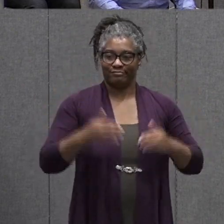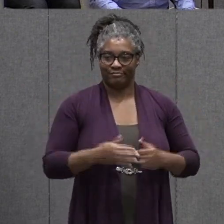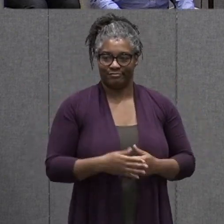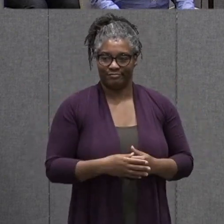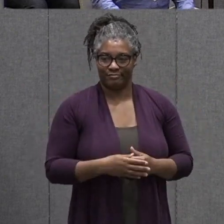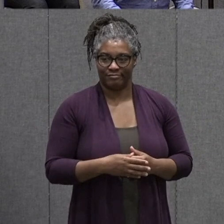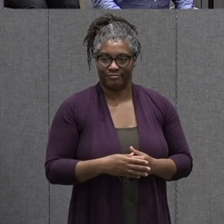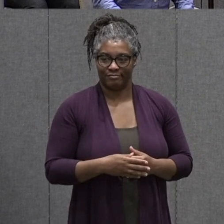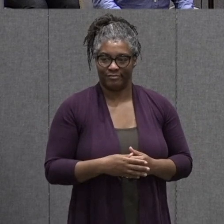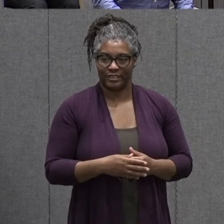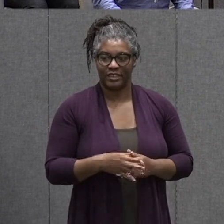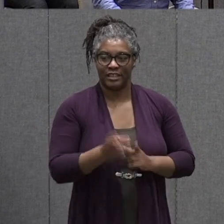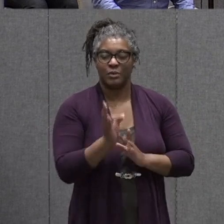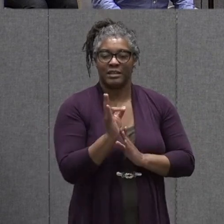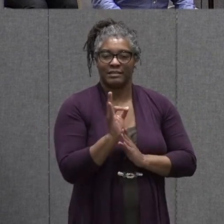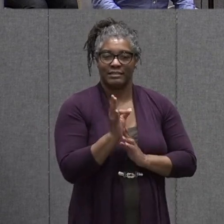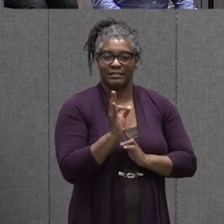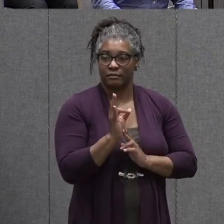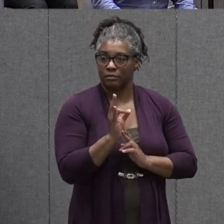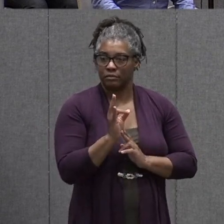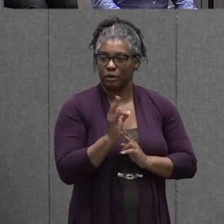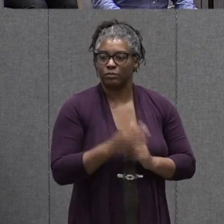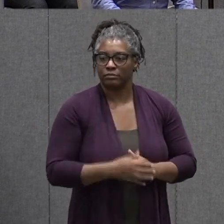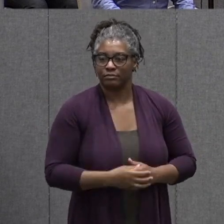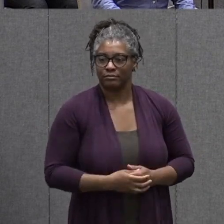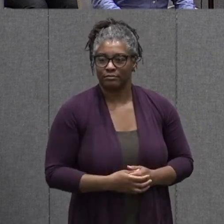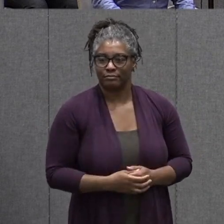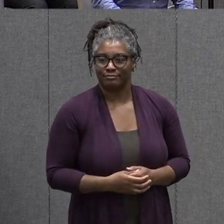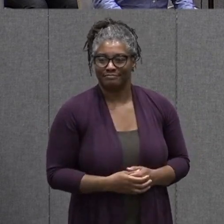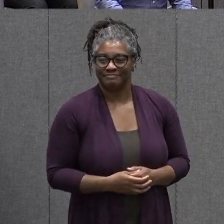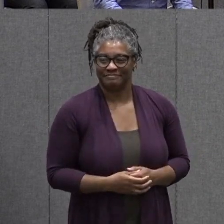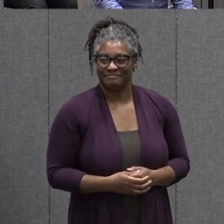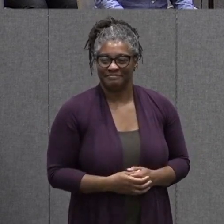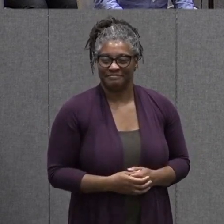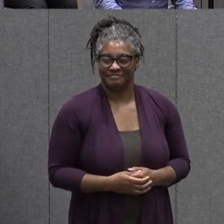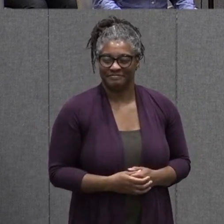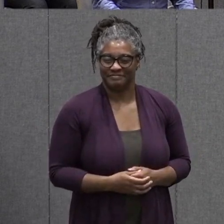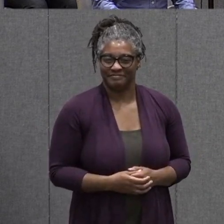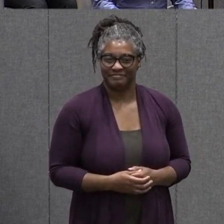Oh, actually, we said we're going to do tempos too, so she can take us faster now.